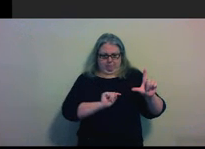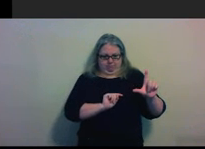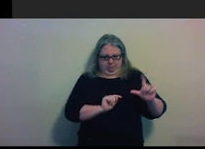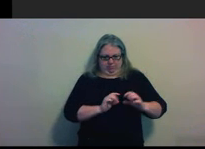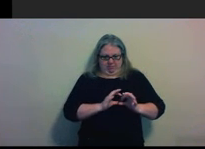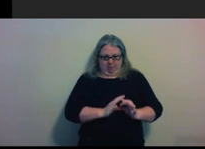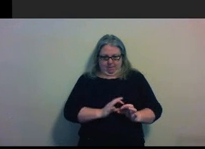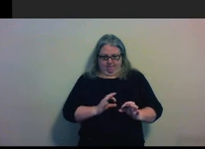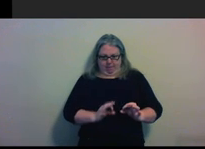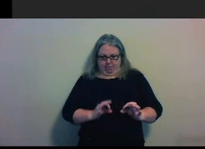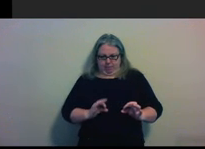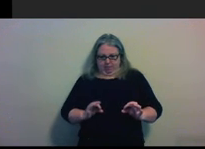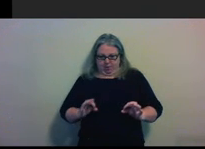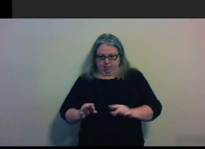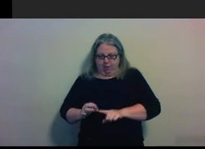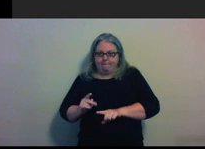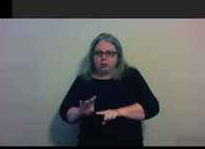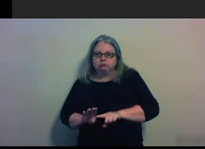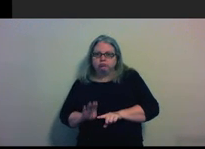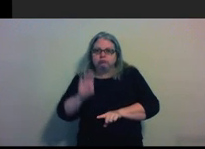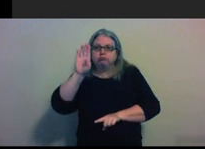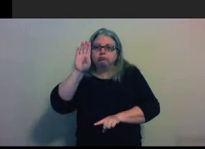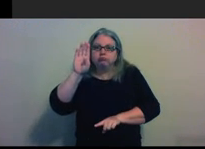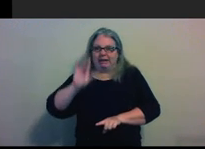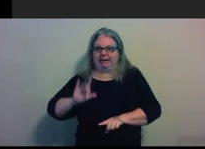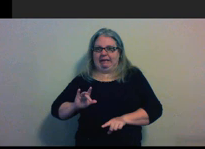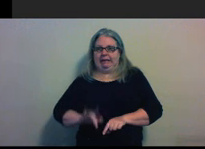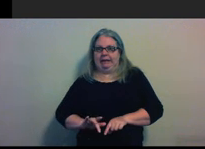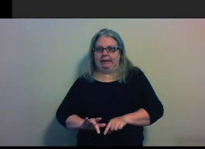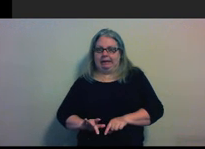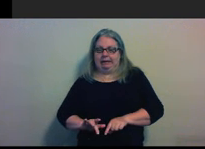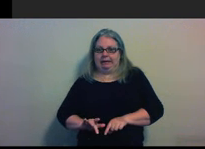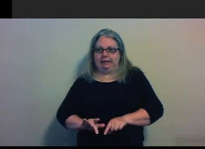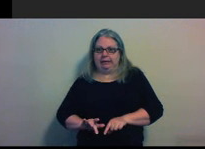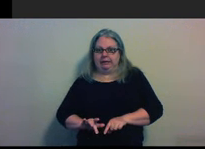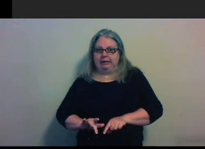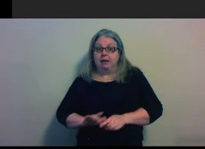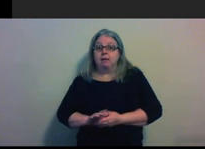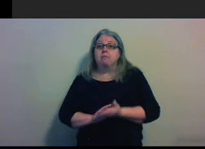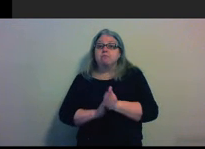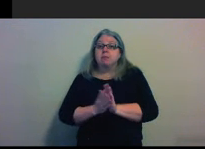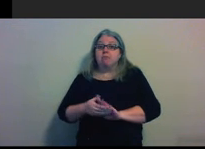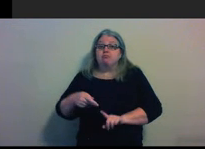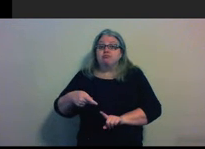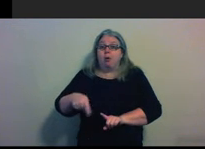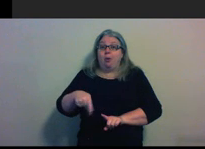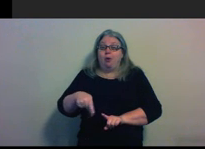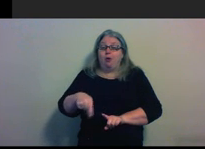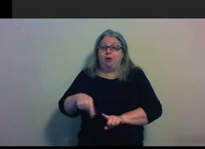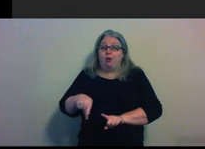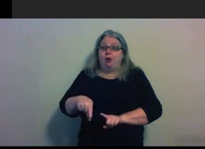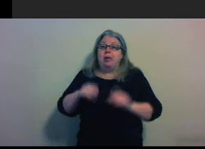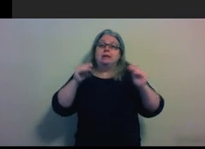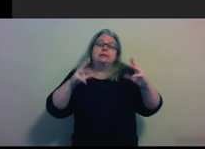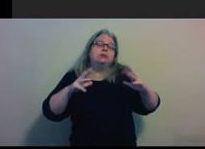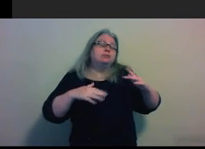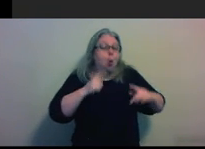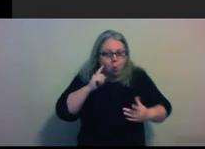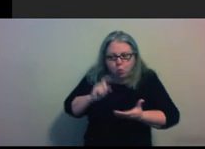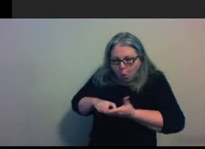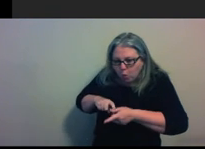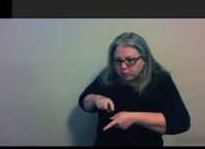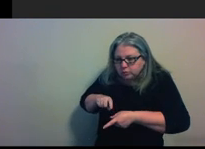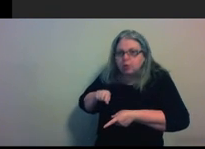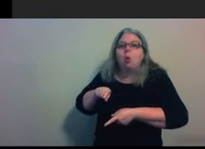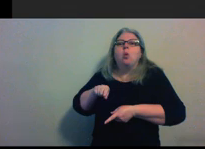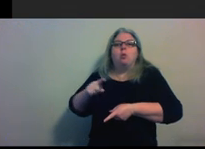screen and click the little person where it says raise hand. Clicking it will make it purple, and that will allow your teacher to